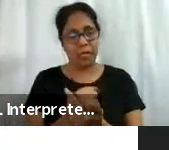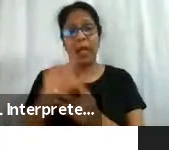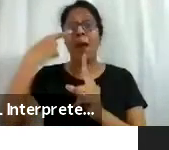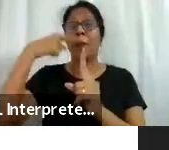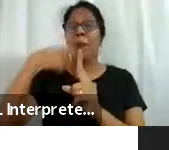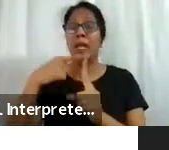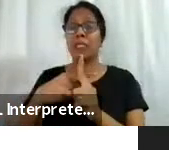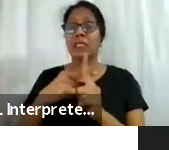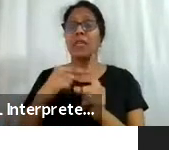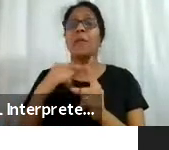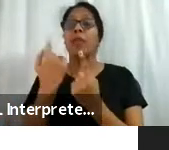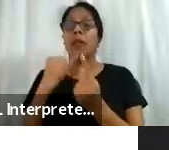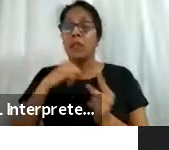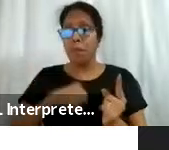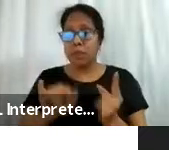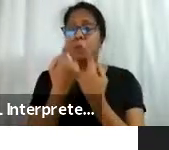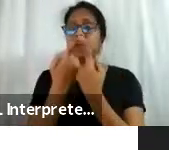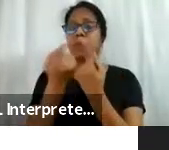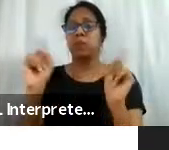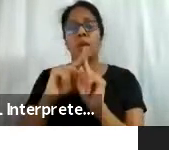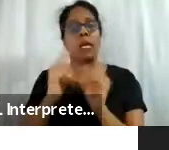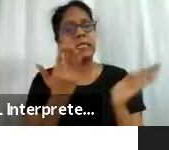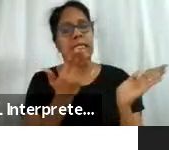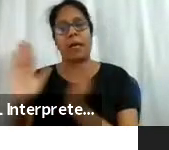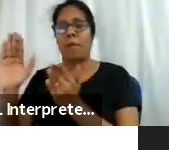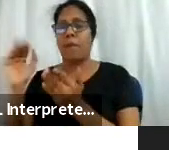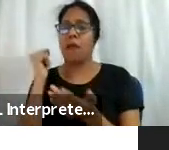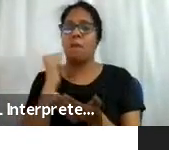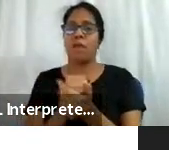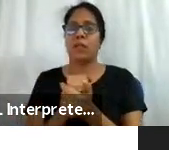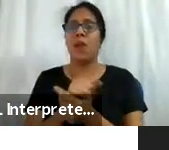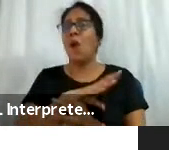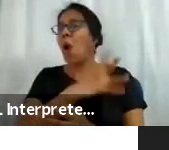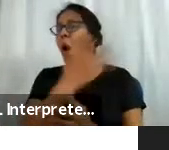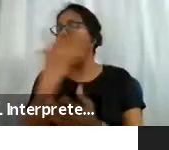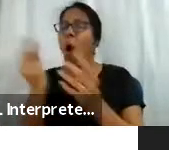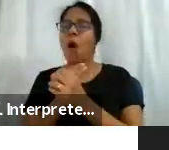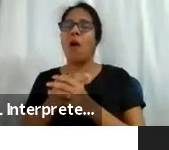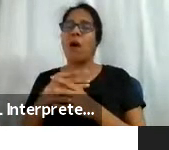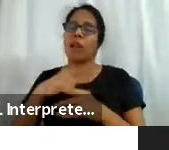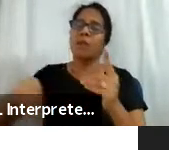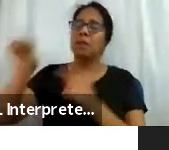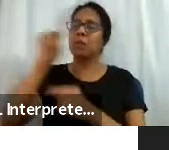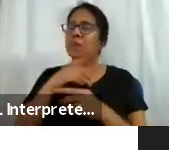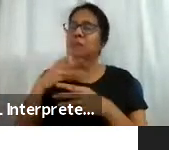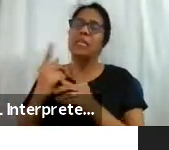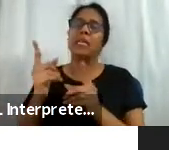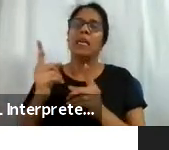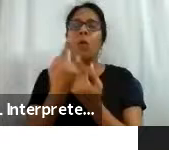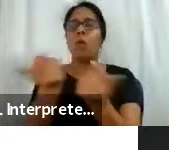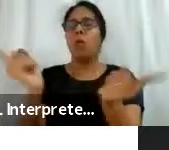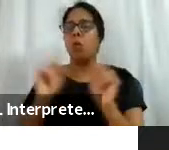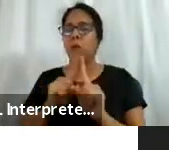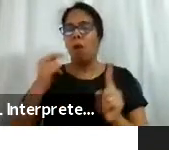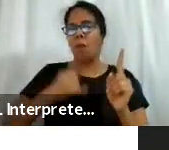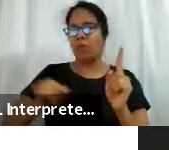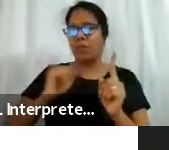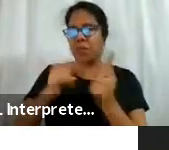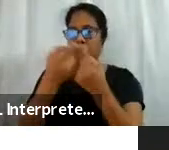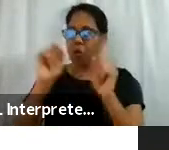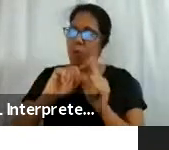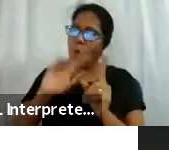separate room with the toilet. We should not be sharing toilets with other people in the house.